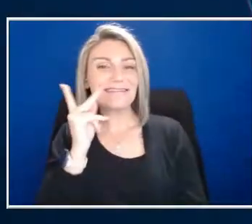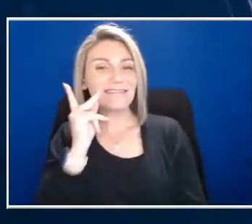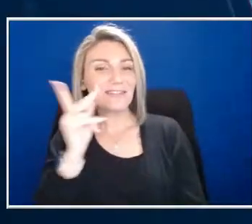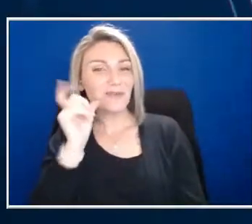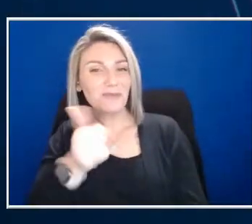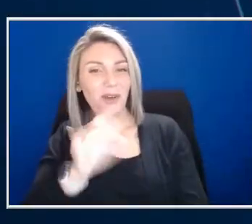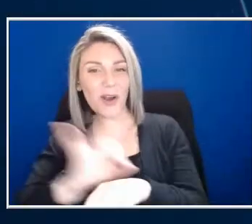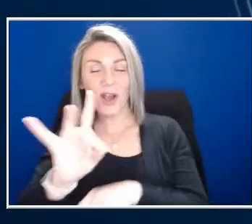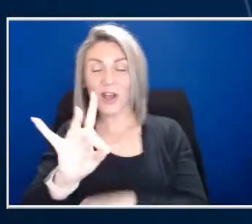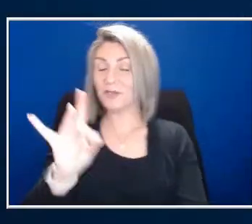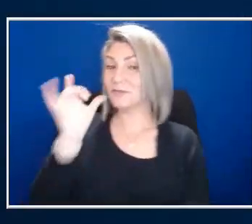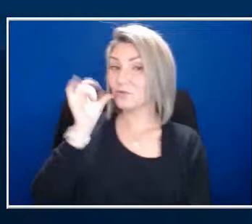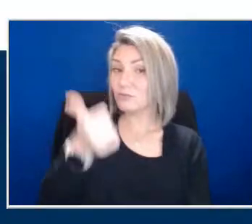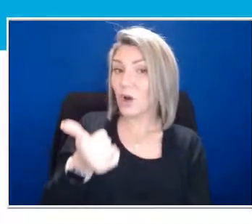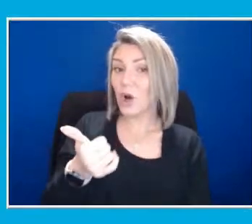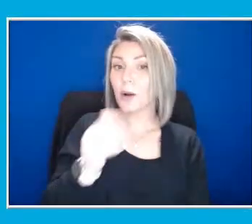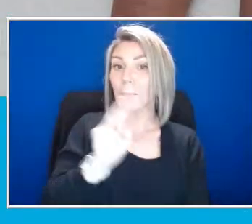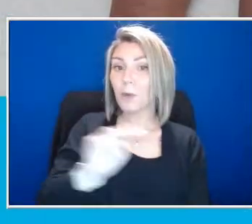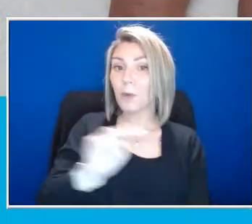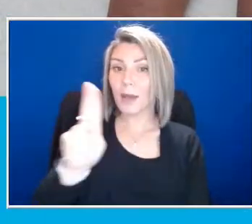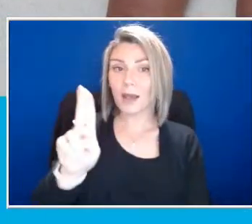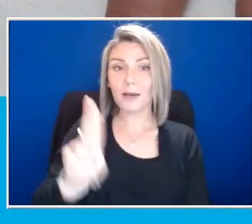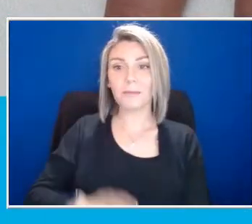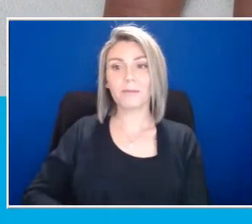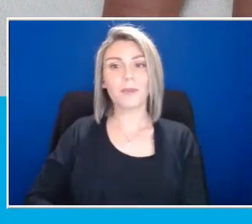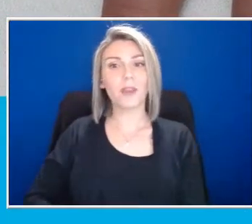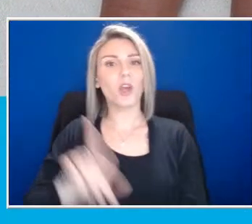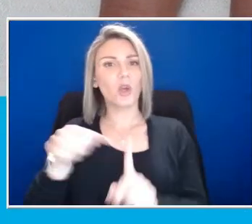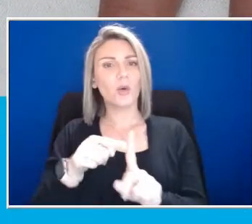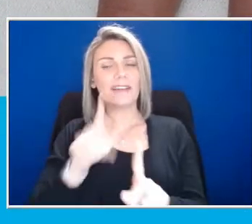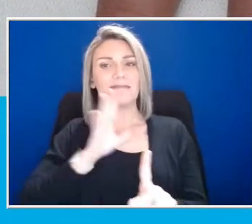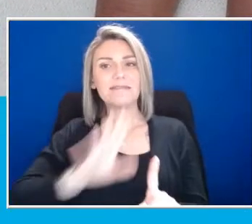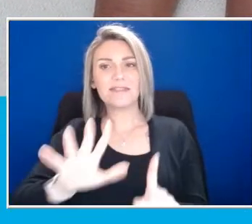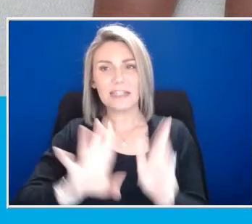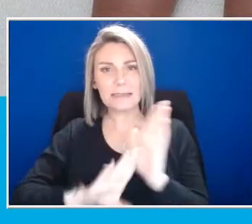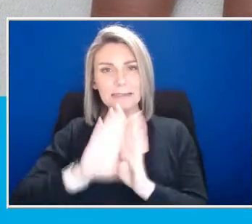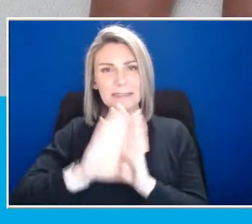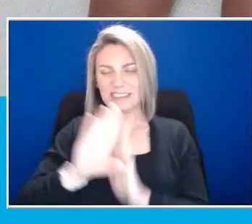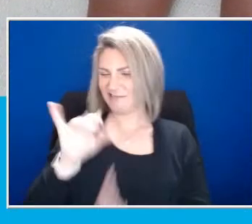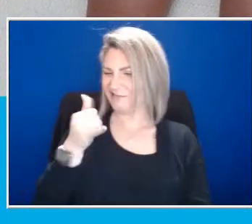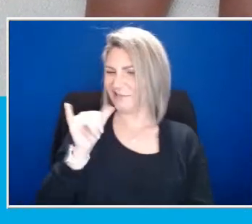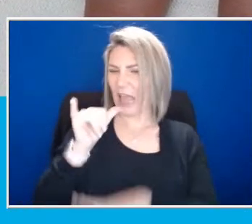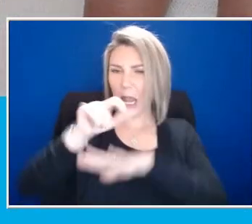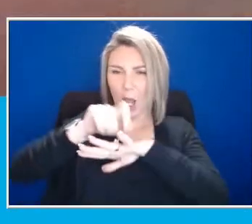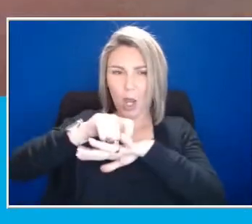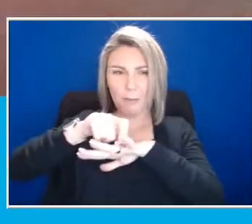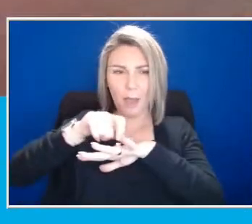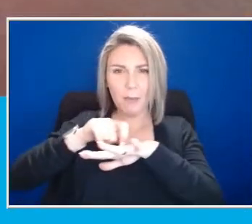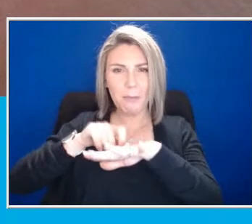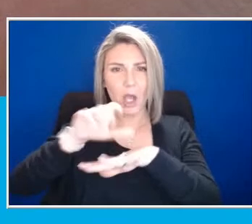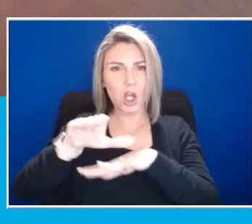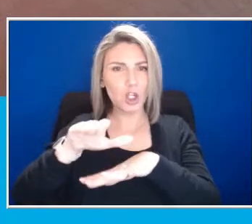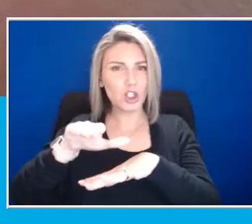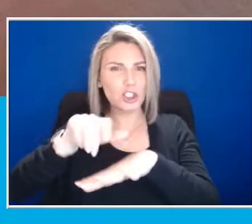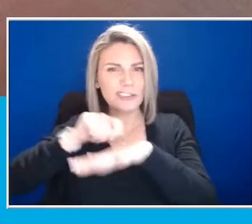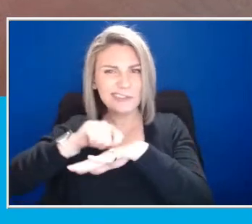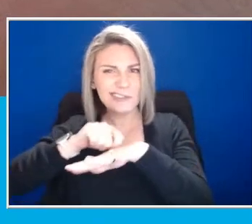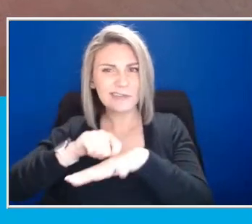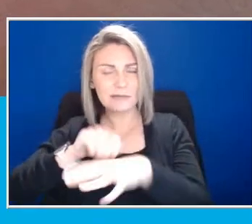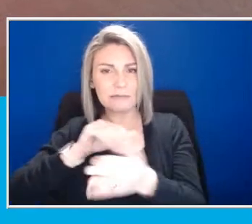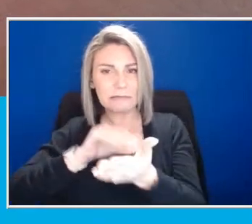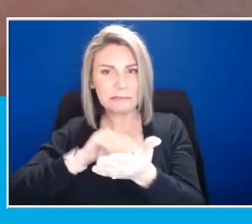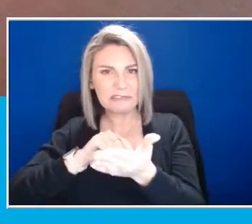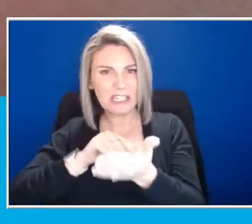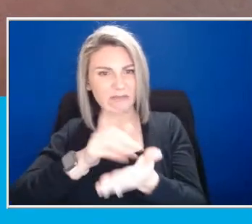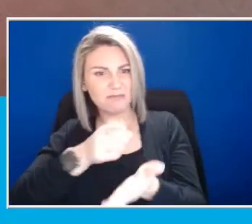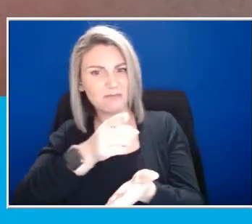up tomorrow on the Morning Medical Update. When a 5-year-old developed yellow bumps on her skin, doctors accused her mother of